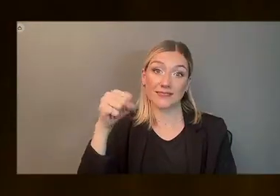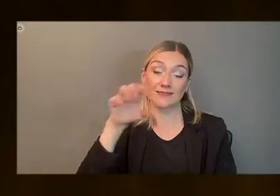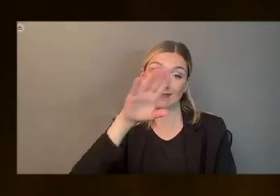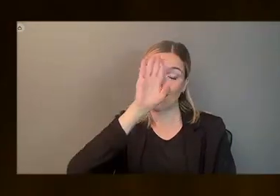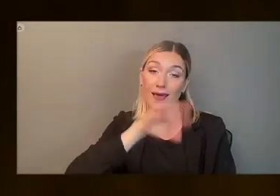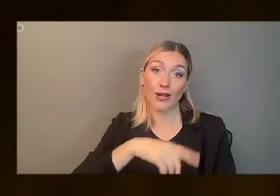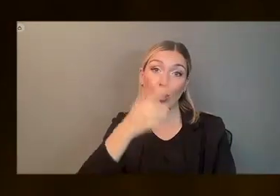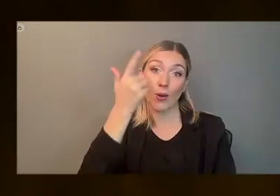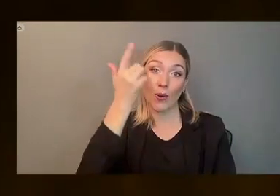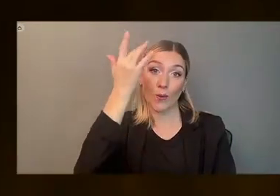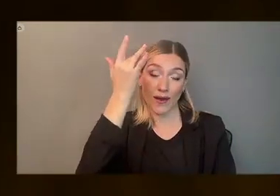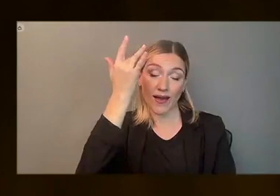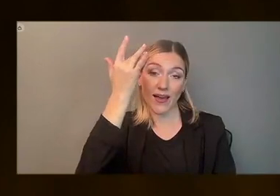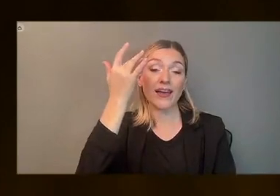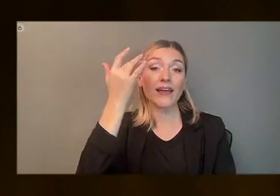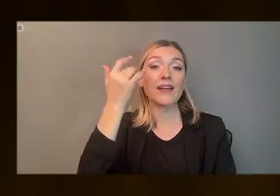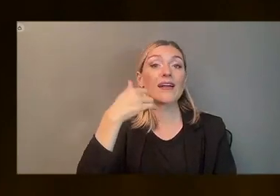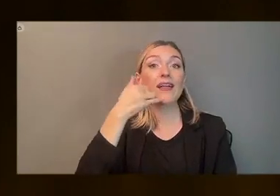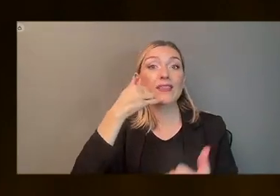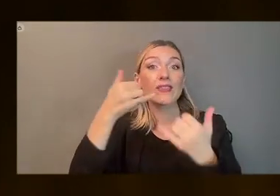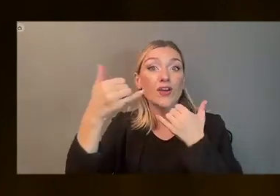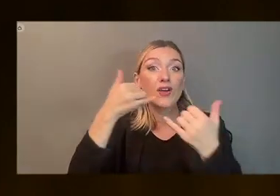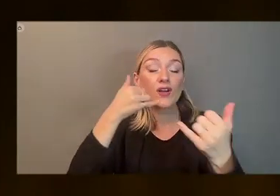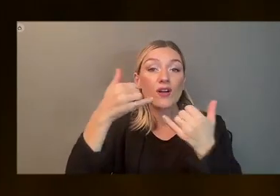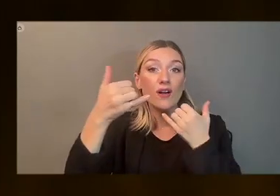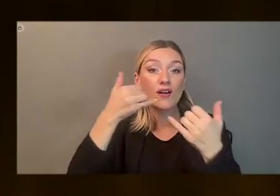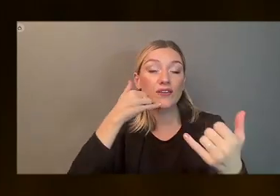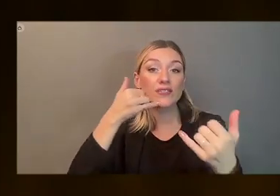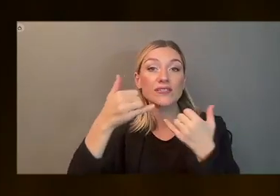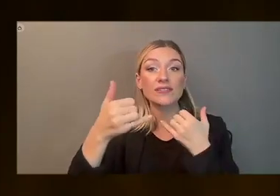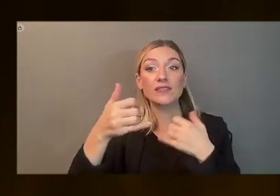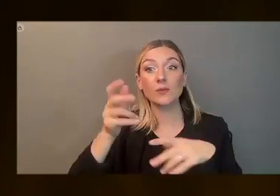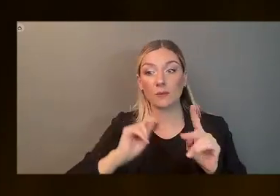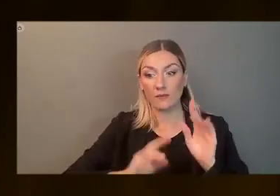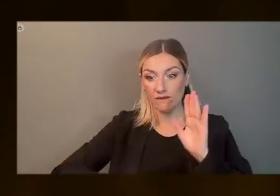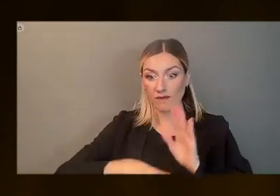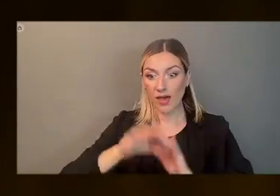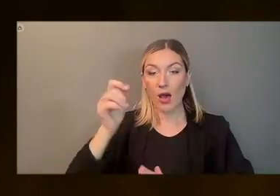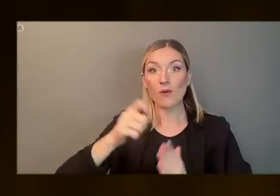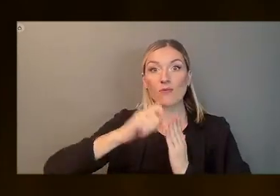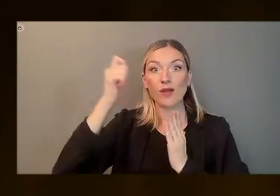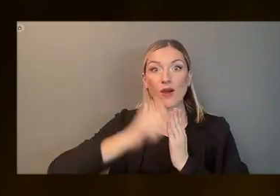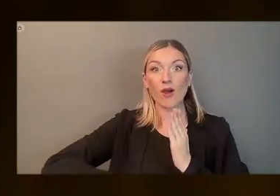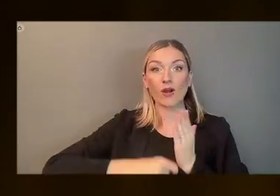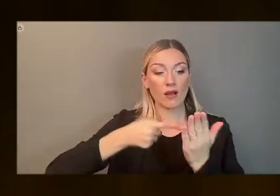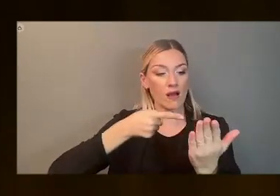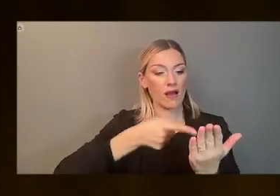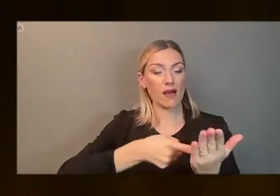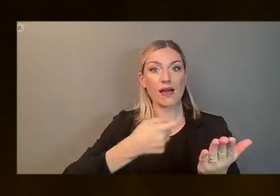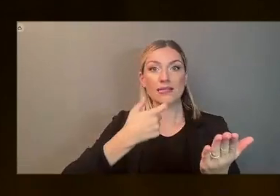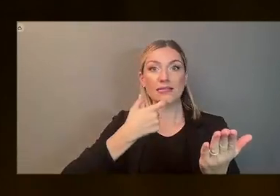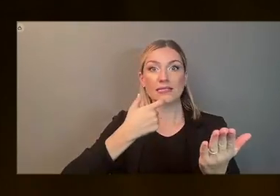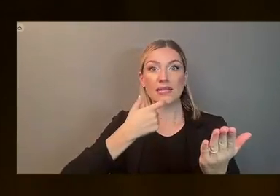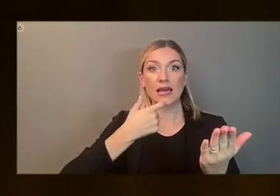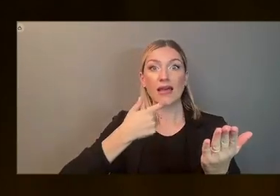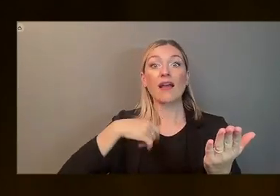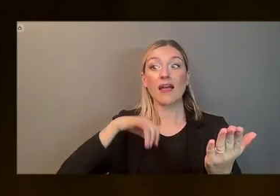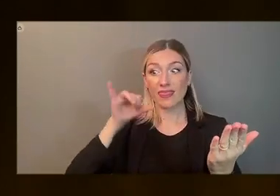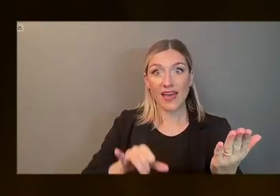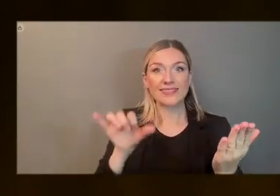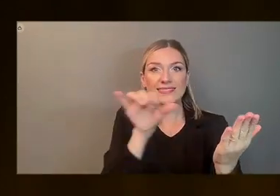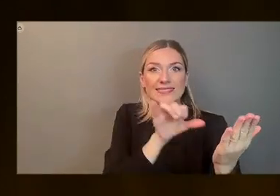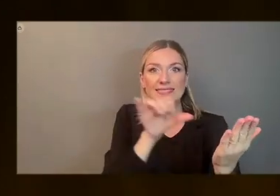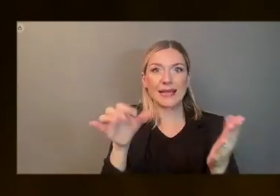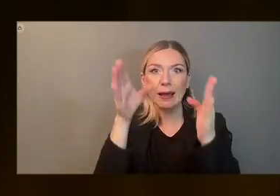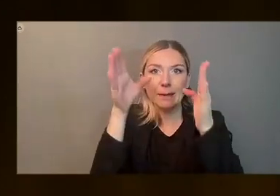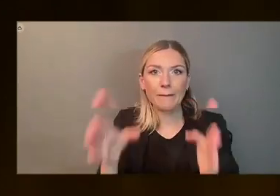that because the calls I got when people found my article were telling me that it was Mr. Goldstein. So